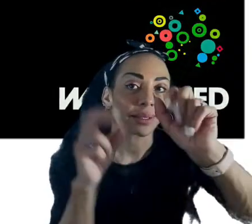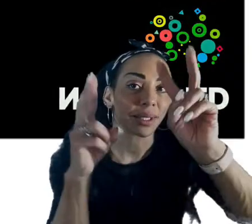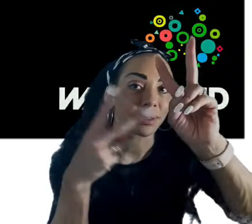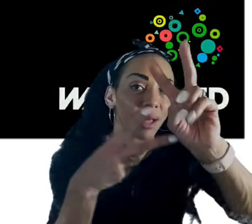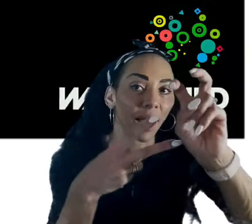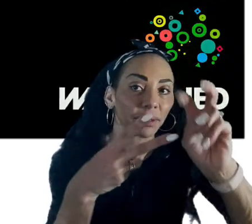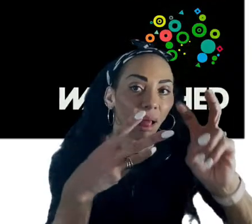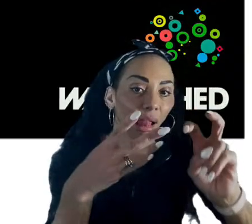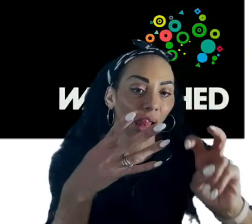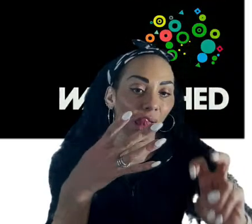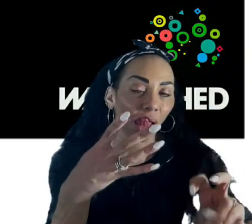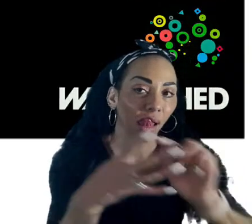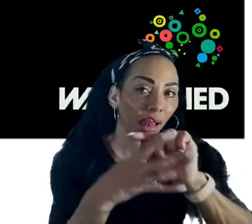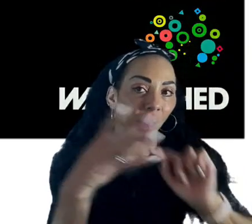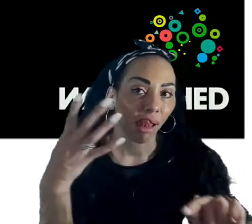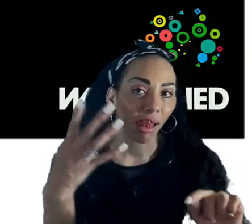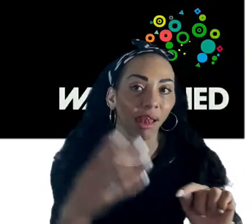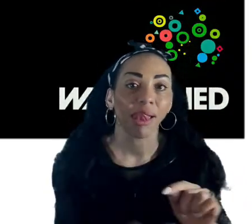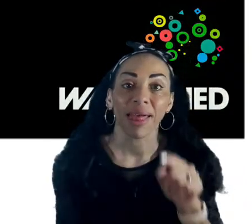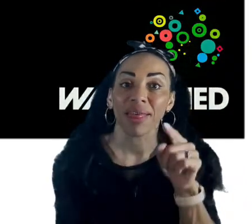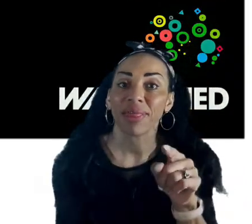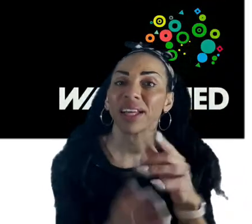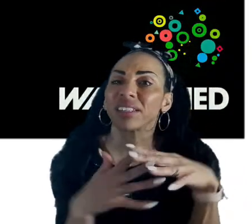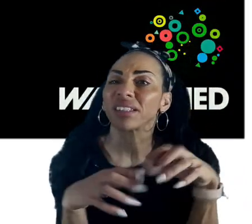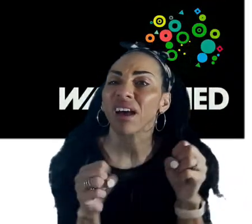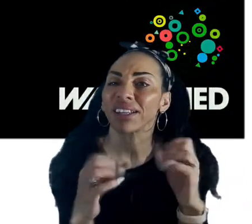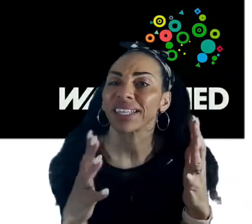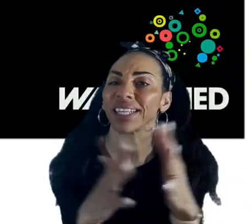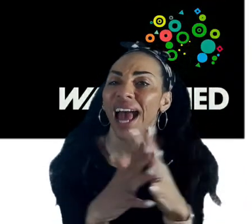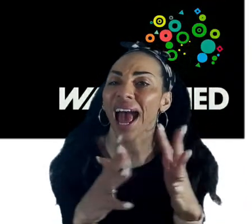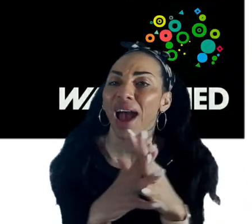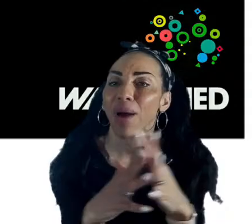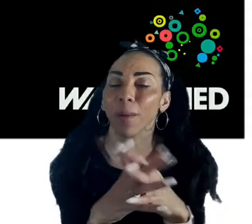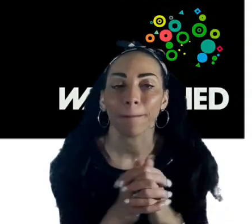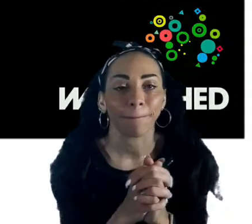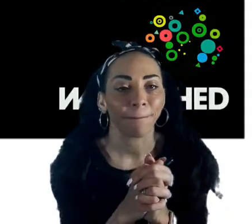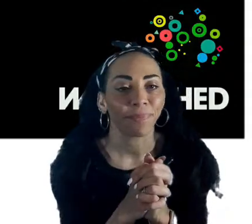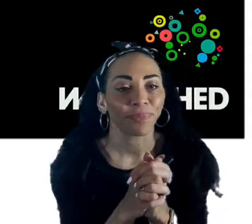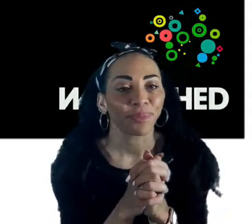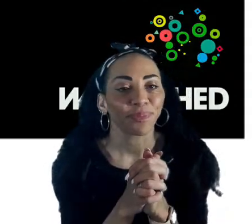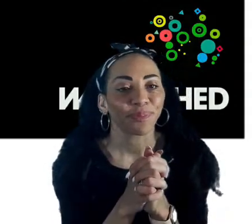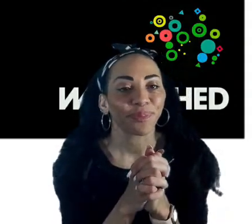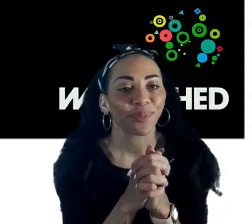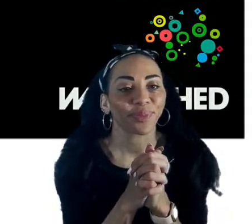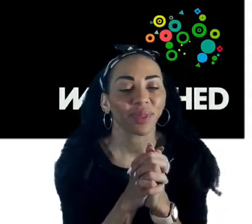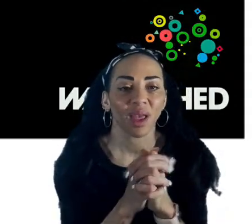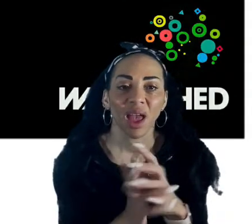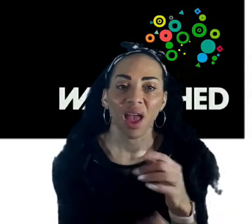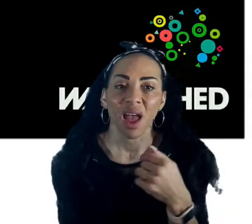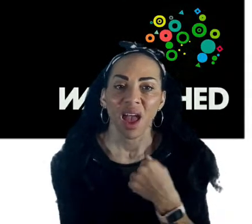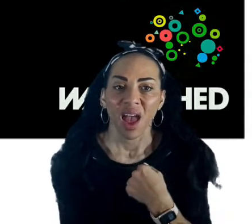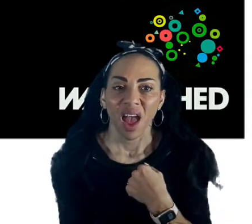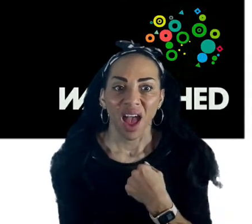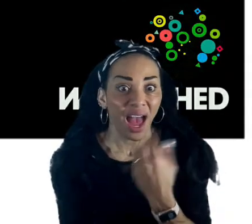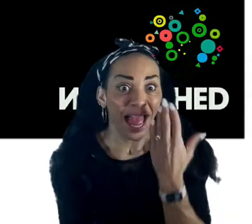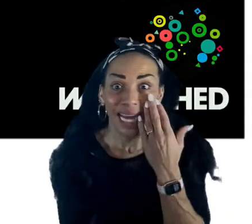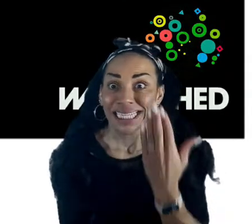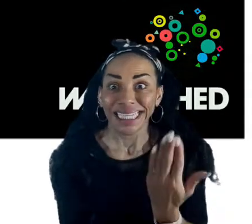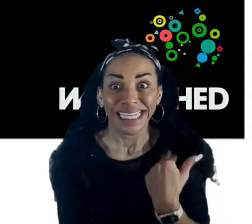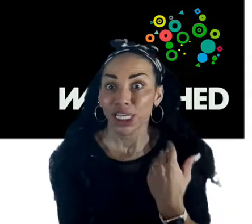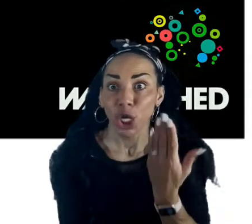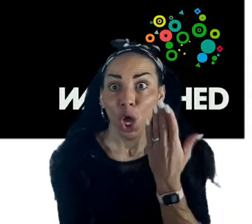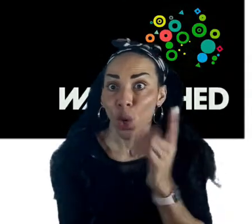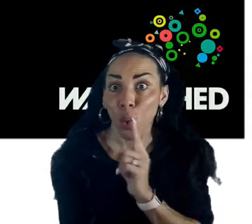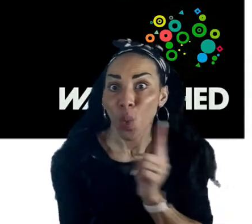So this project began with a sense of not knowing exactly what it is until I